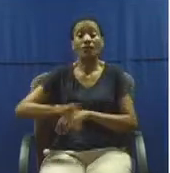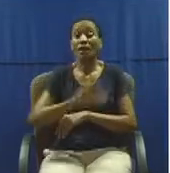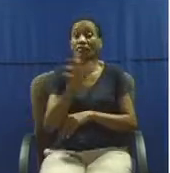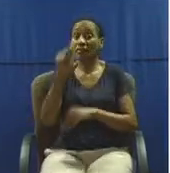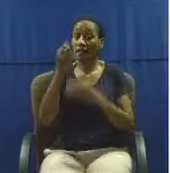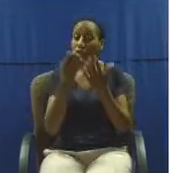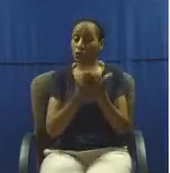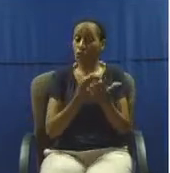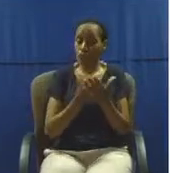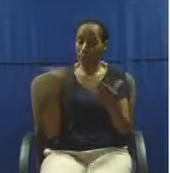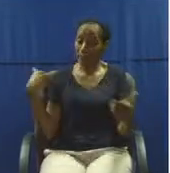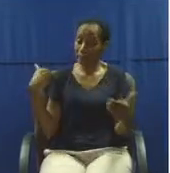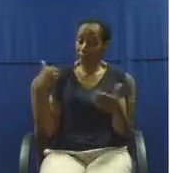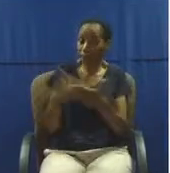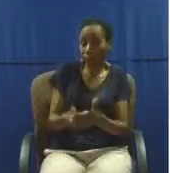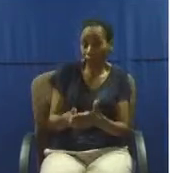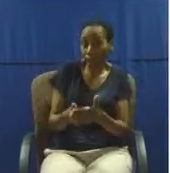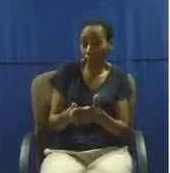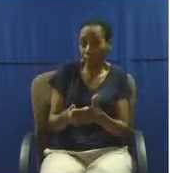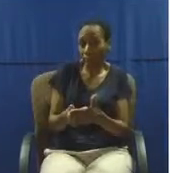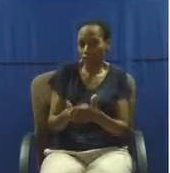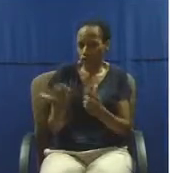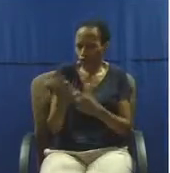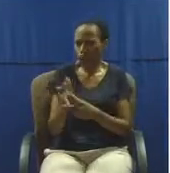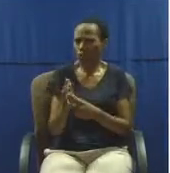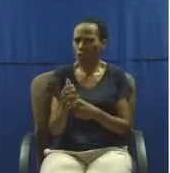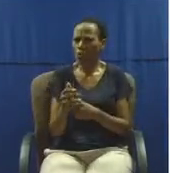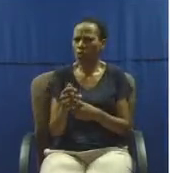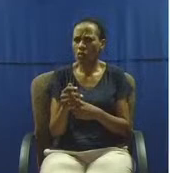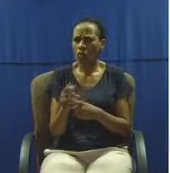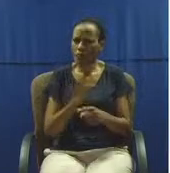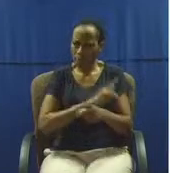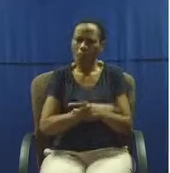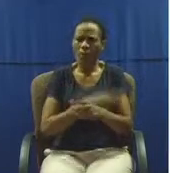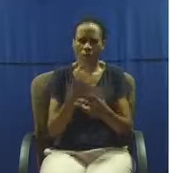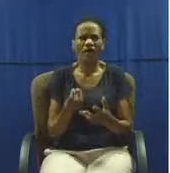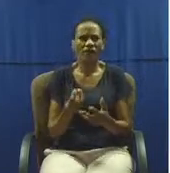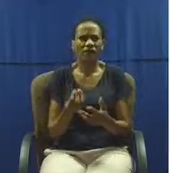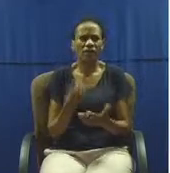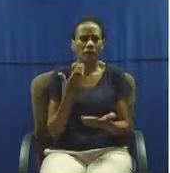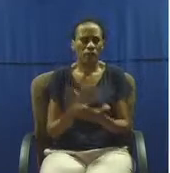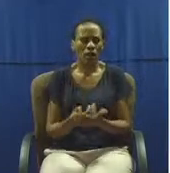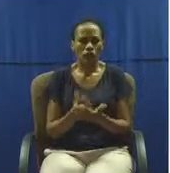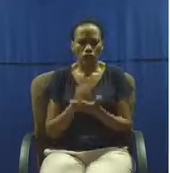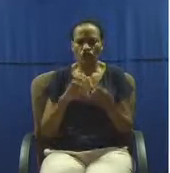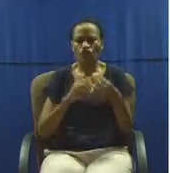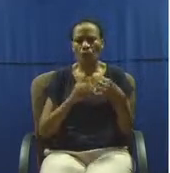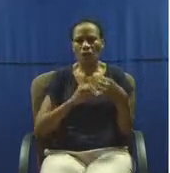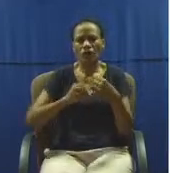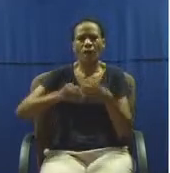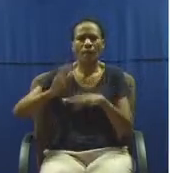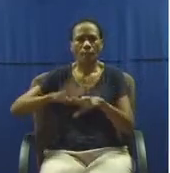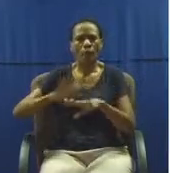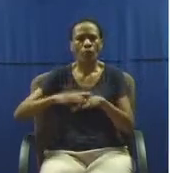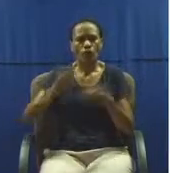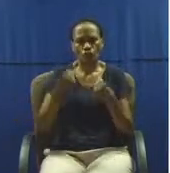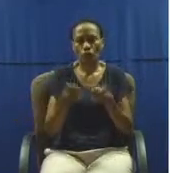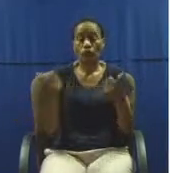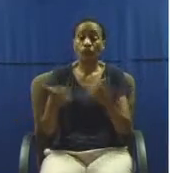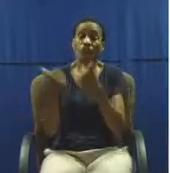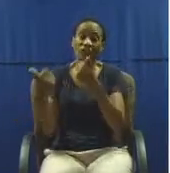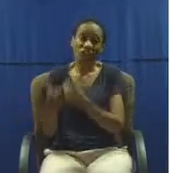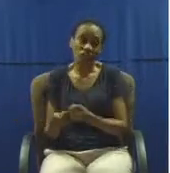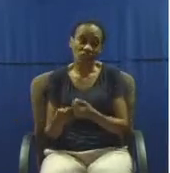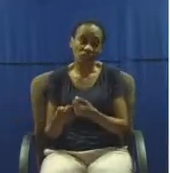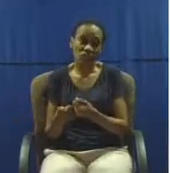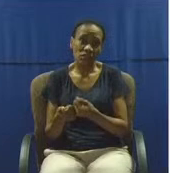far proved to be resilient to external shocks, including the turbulence linked to the